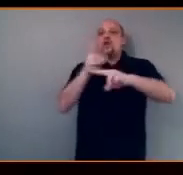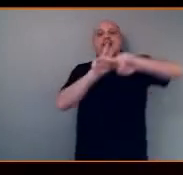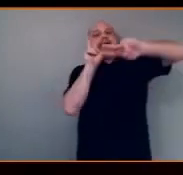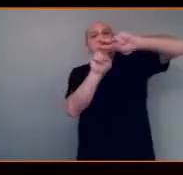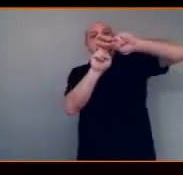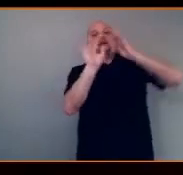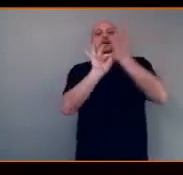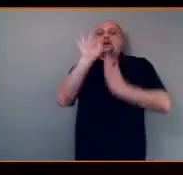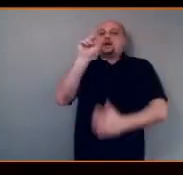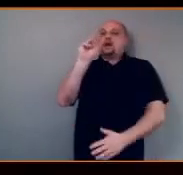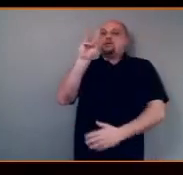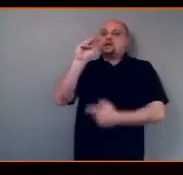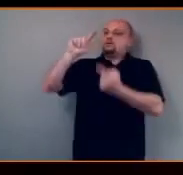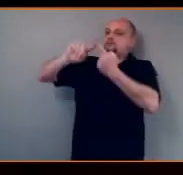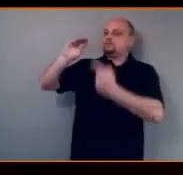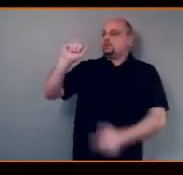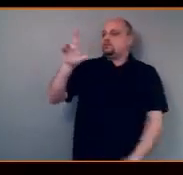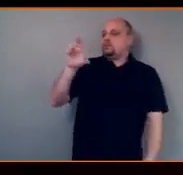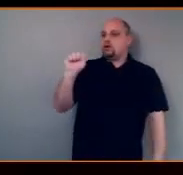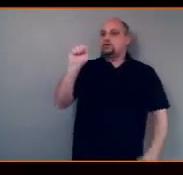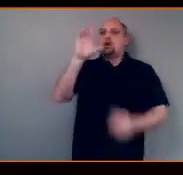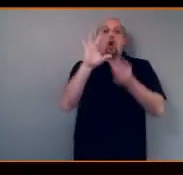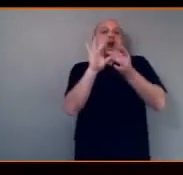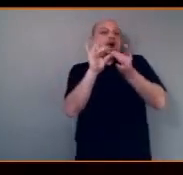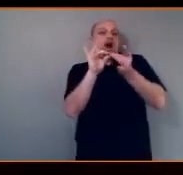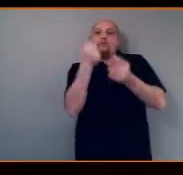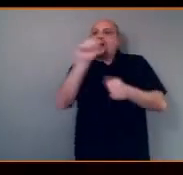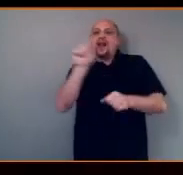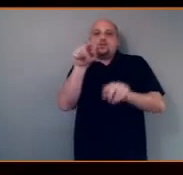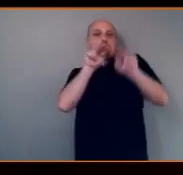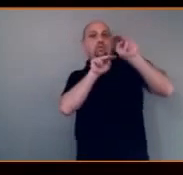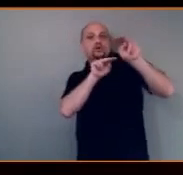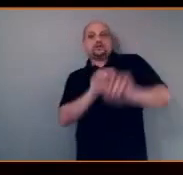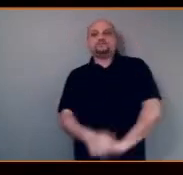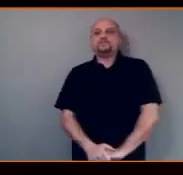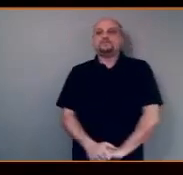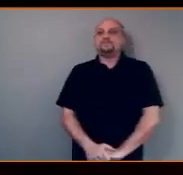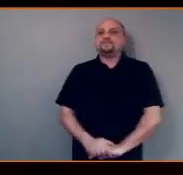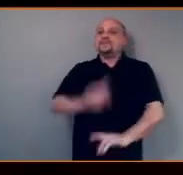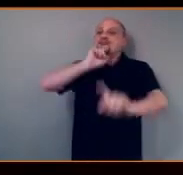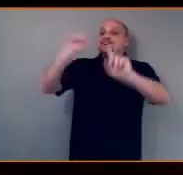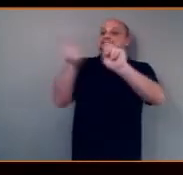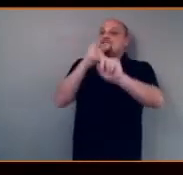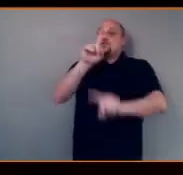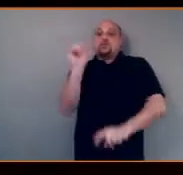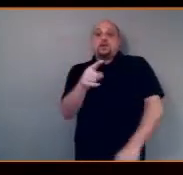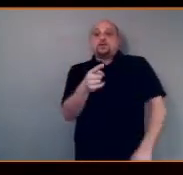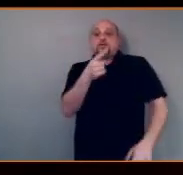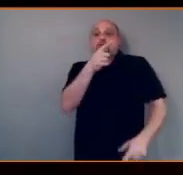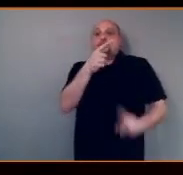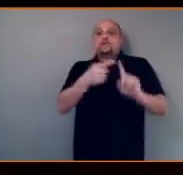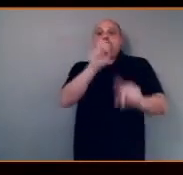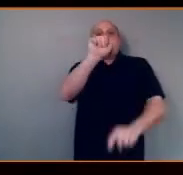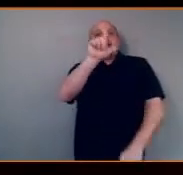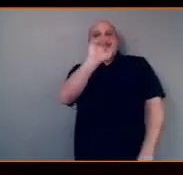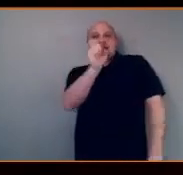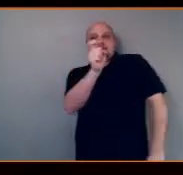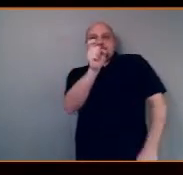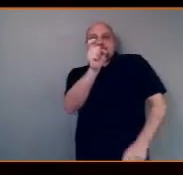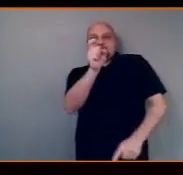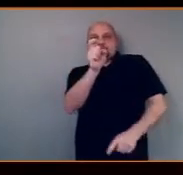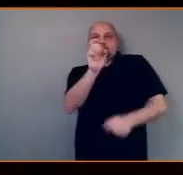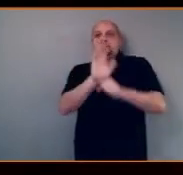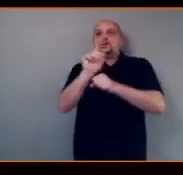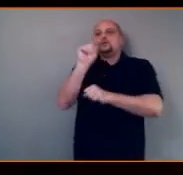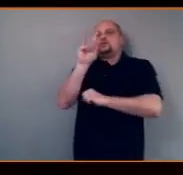#CountdownToMars or comment in the stream wherever you're watching this. Our first question is from Alex on Twitter.